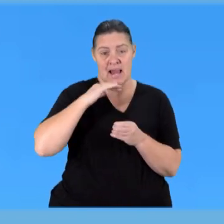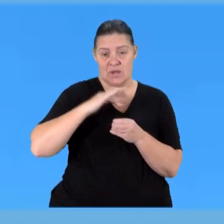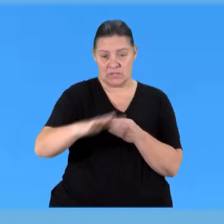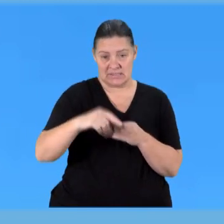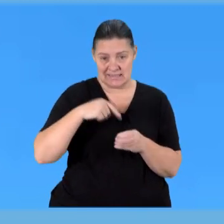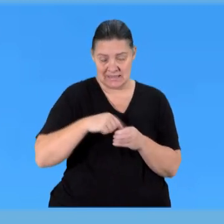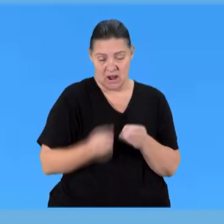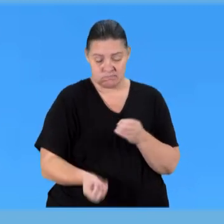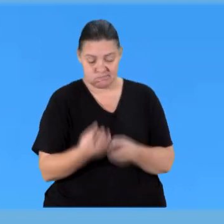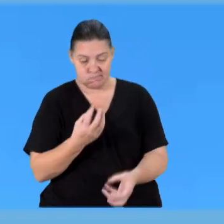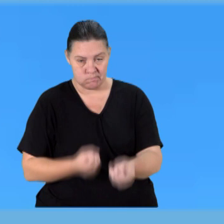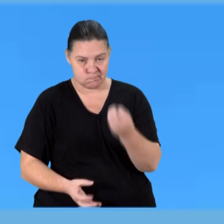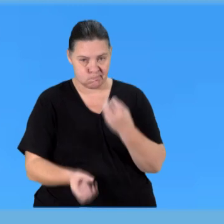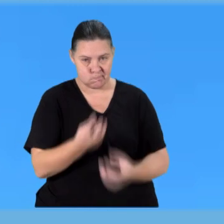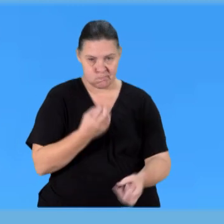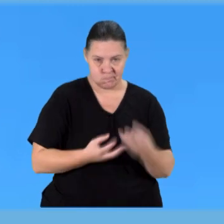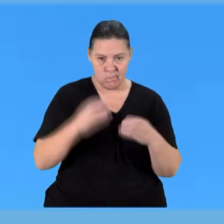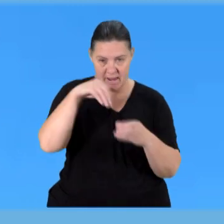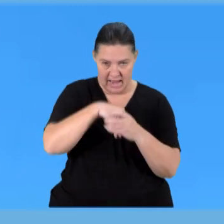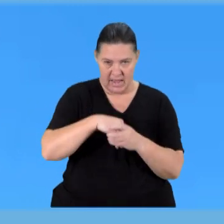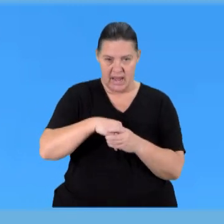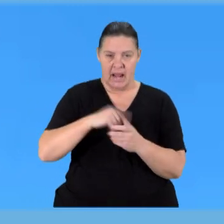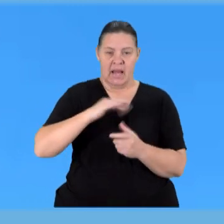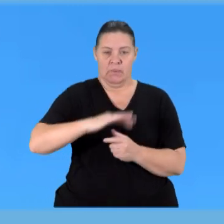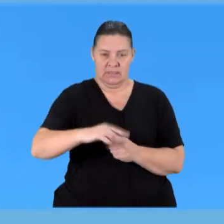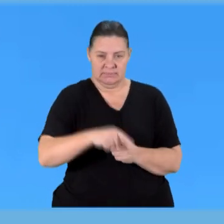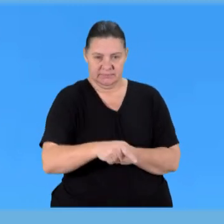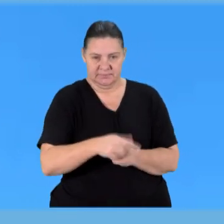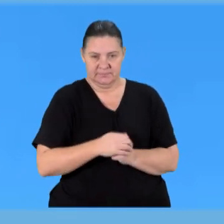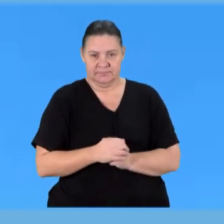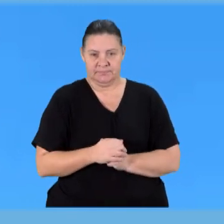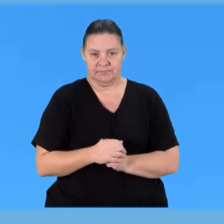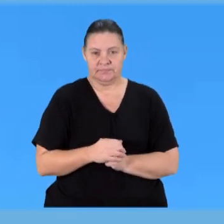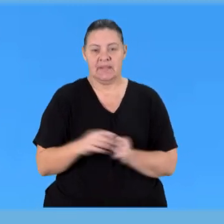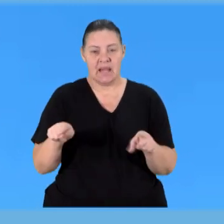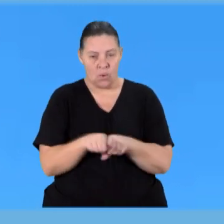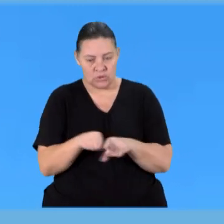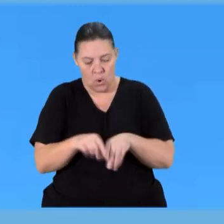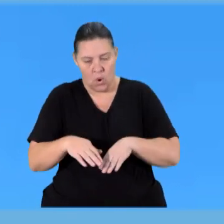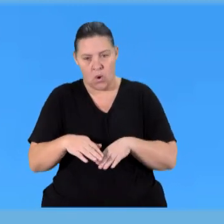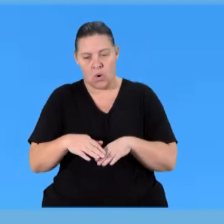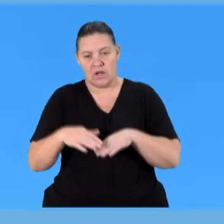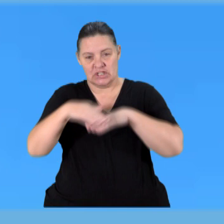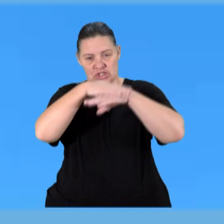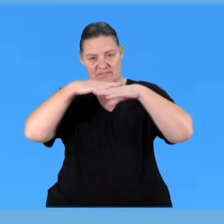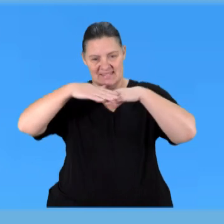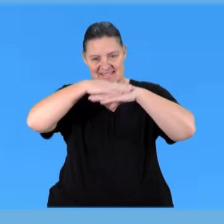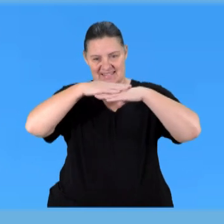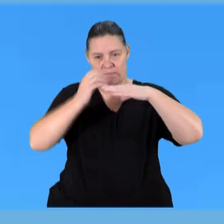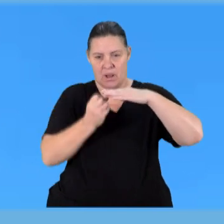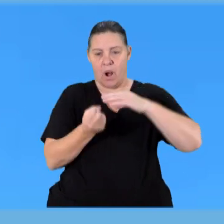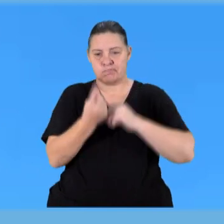the liquid and at the surface of the